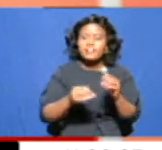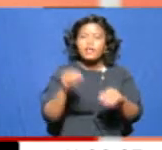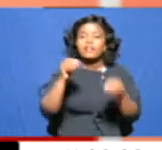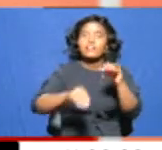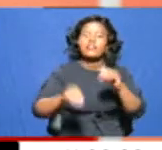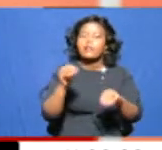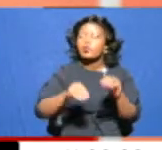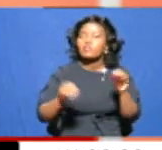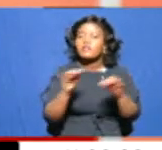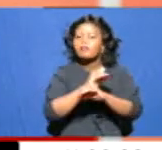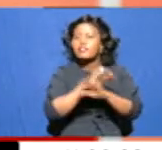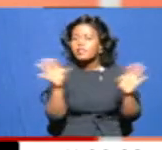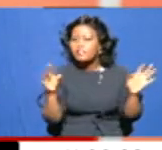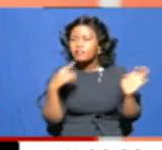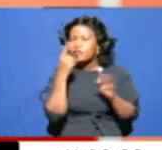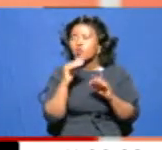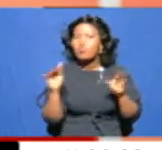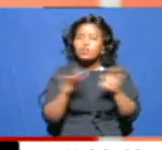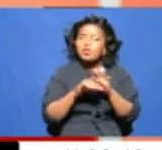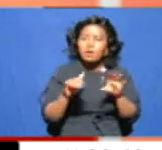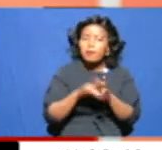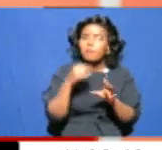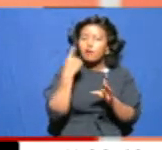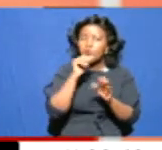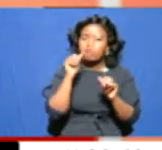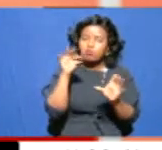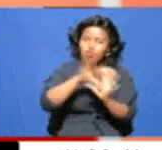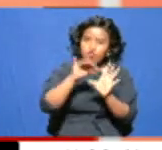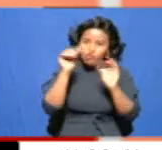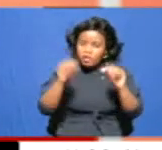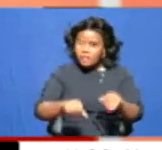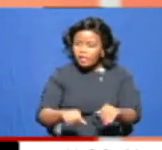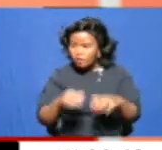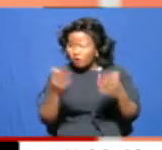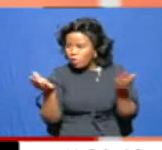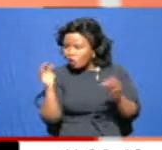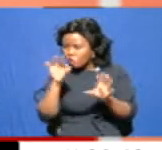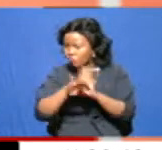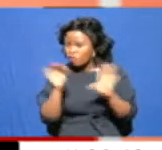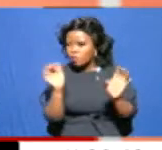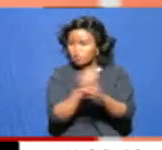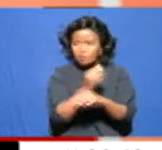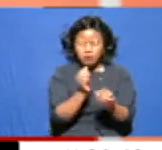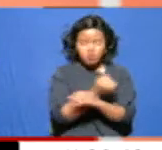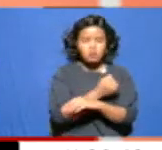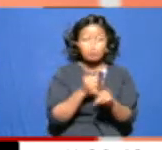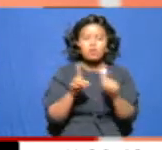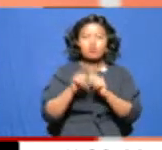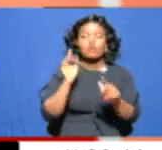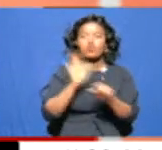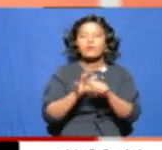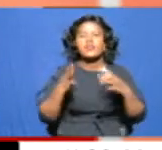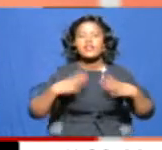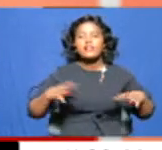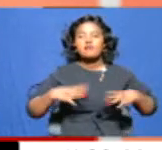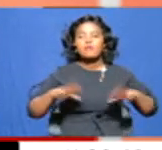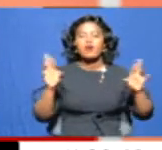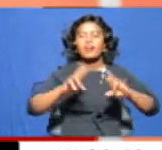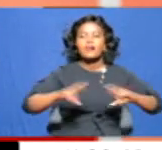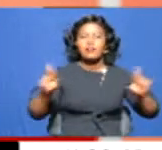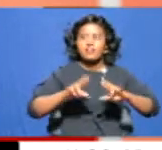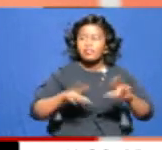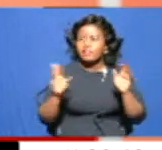Olympic Committee, who can vote and who cannot vote. Mm-hmm. We are also very happy that there are very many people willing to come and serve. Obviously, I would